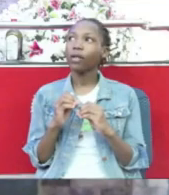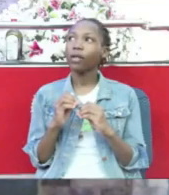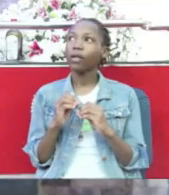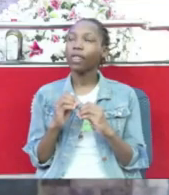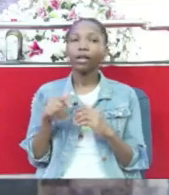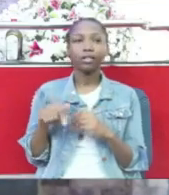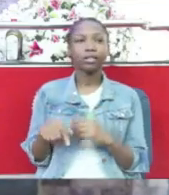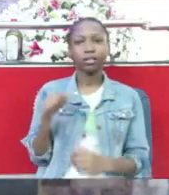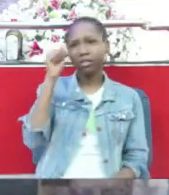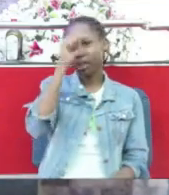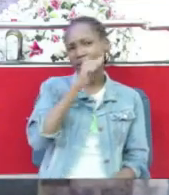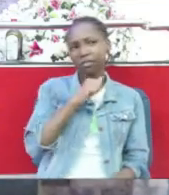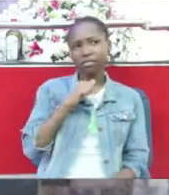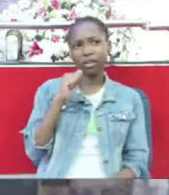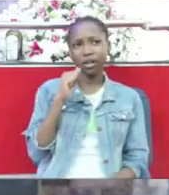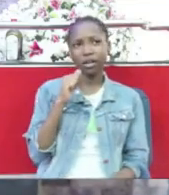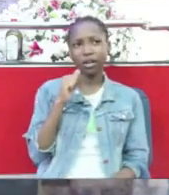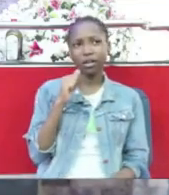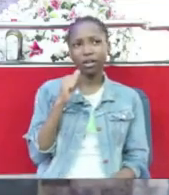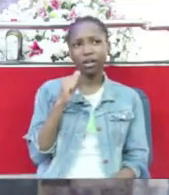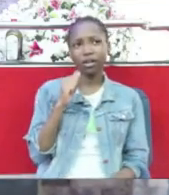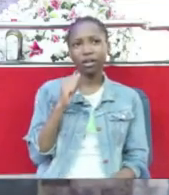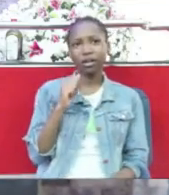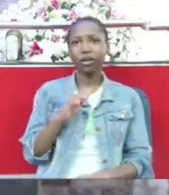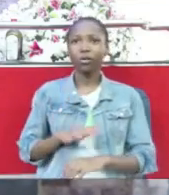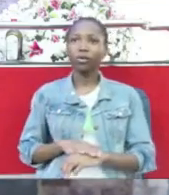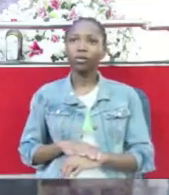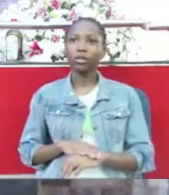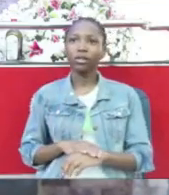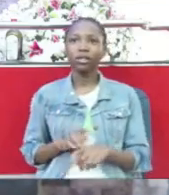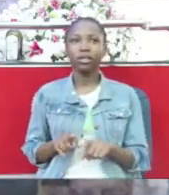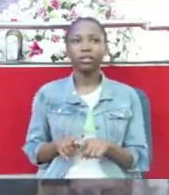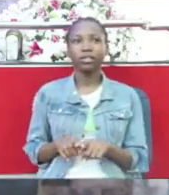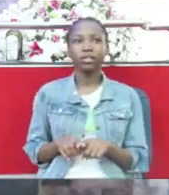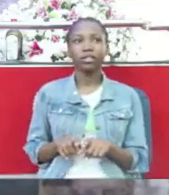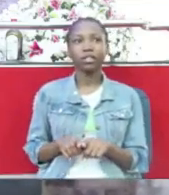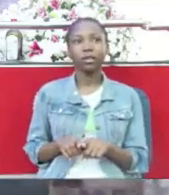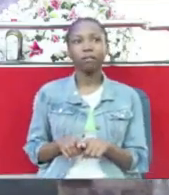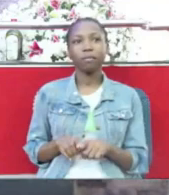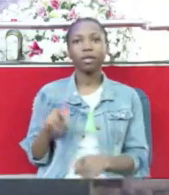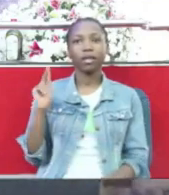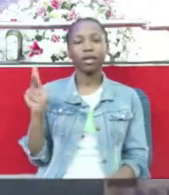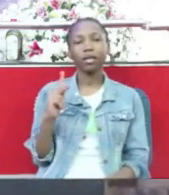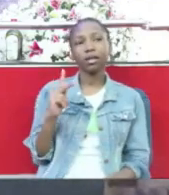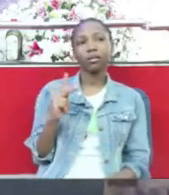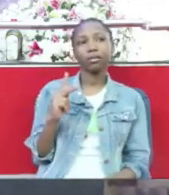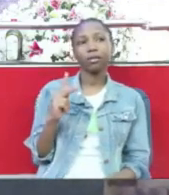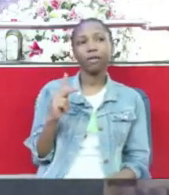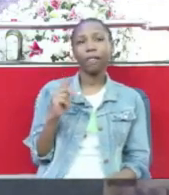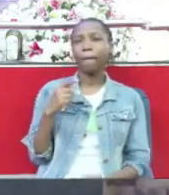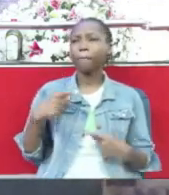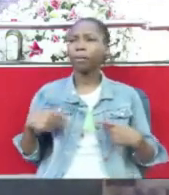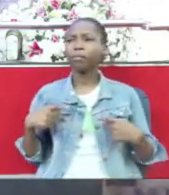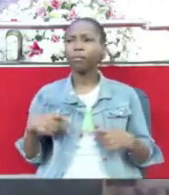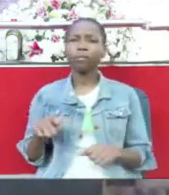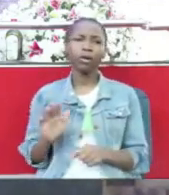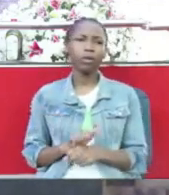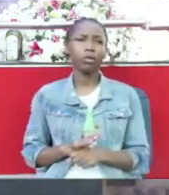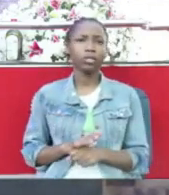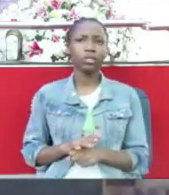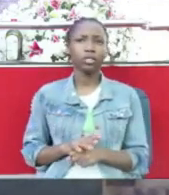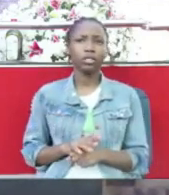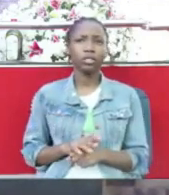by the way. But South Africa, again, pale Africa the kusini. Consequences of apartheid and social division and conflict. Mambo ya siasa,